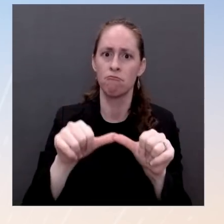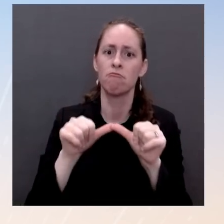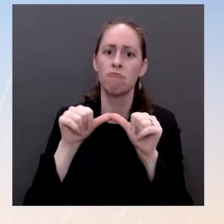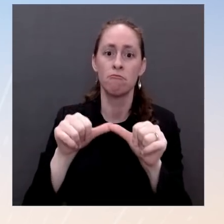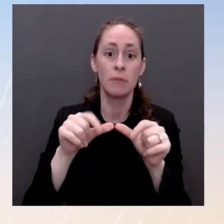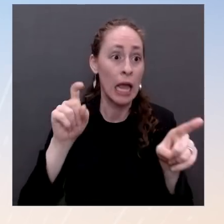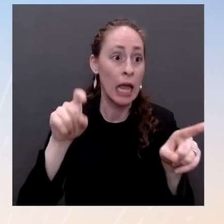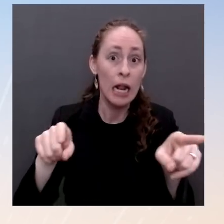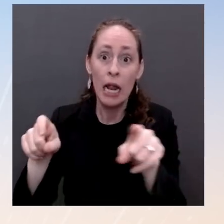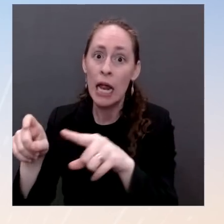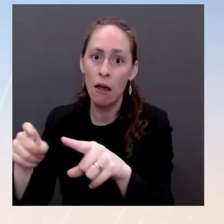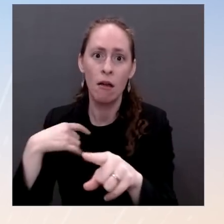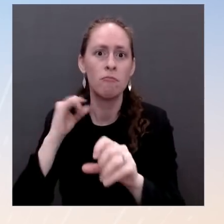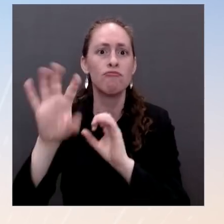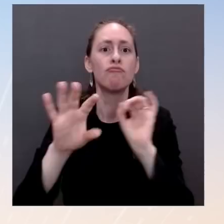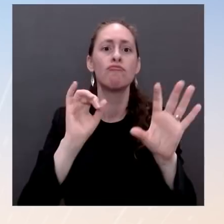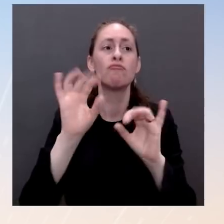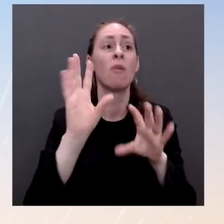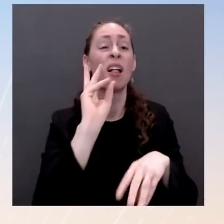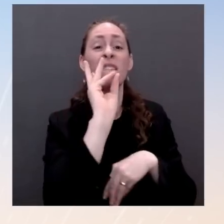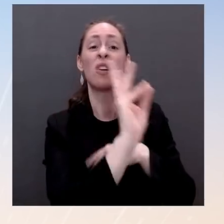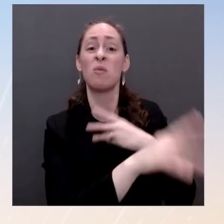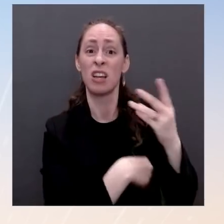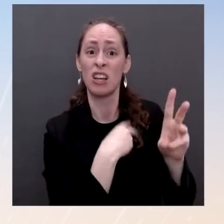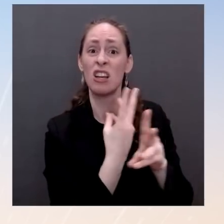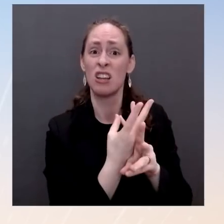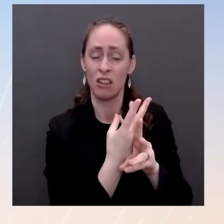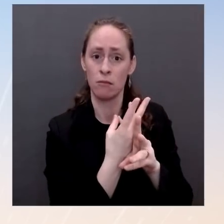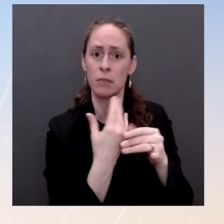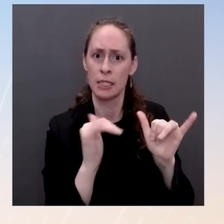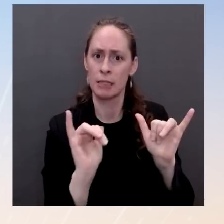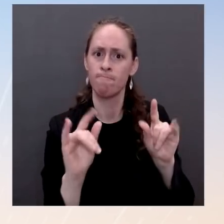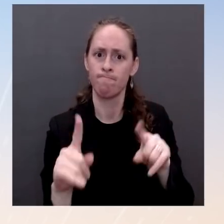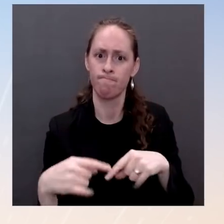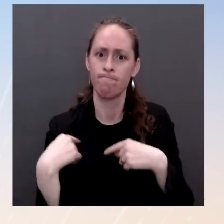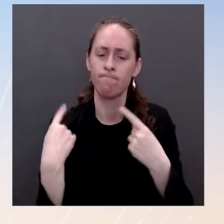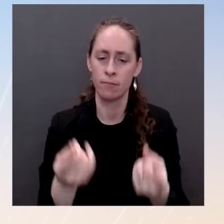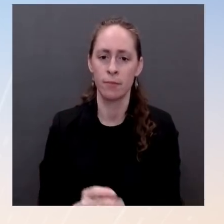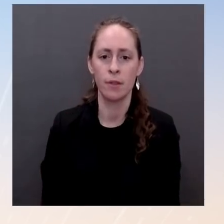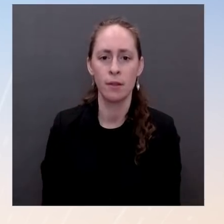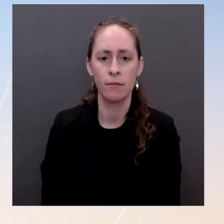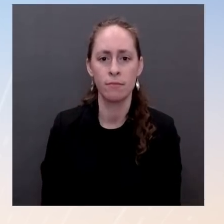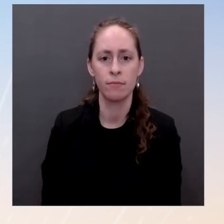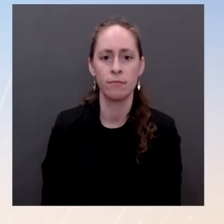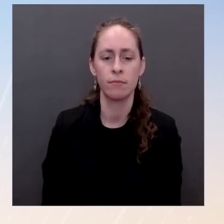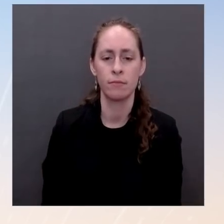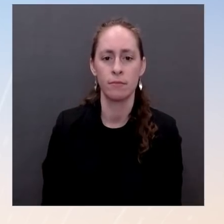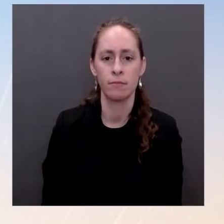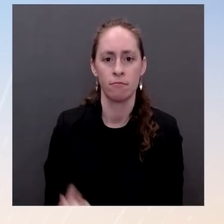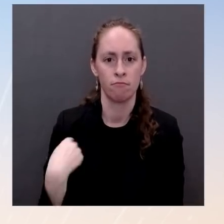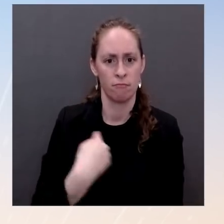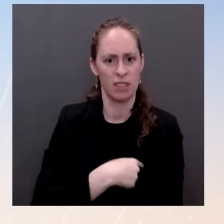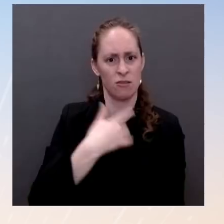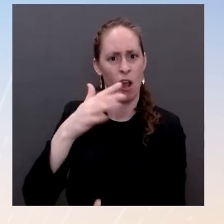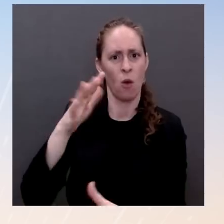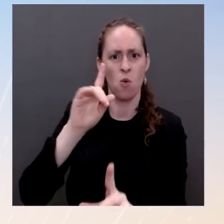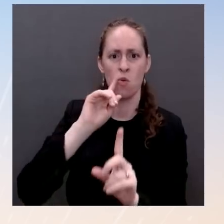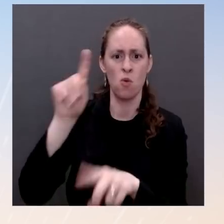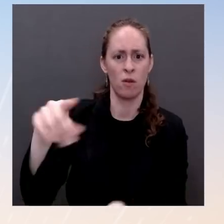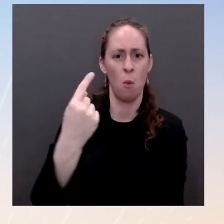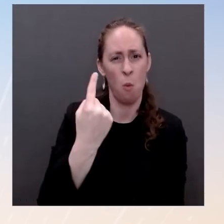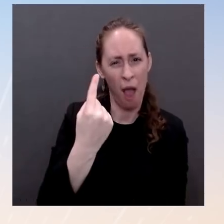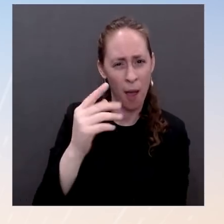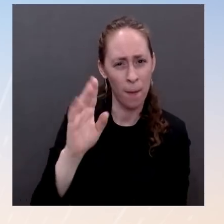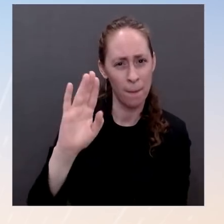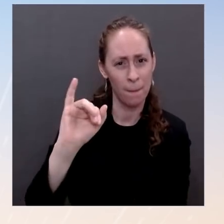sharing them with the world. We also bought, as you know, 1 billion doses. And Secretary Blinken, I think, made those comments in part because he